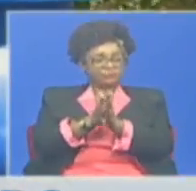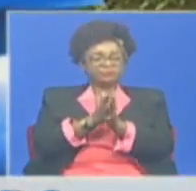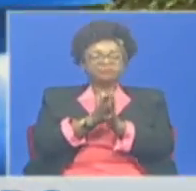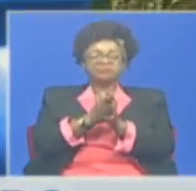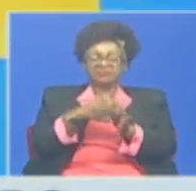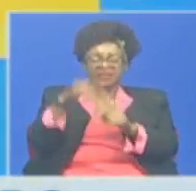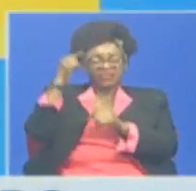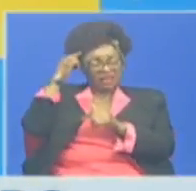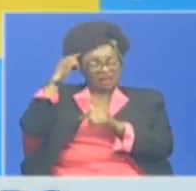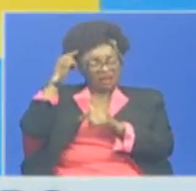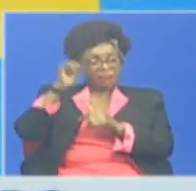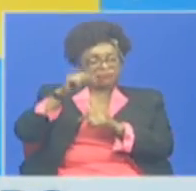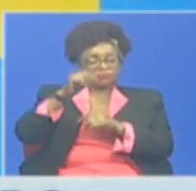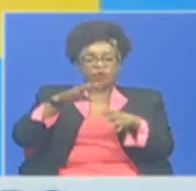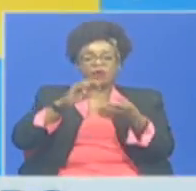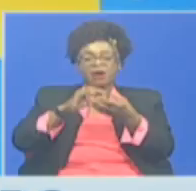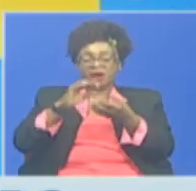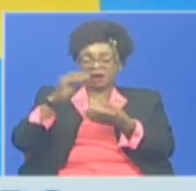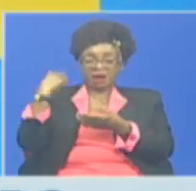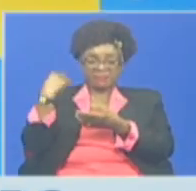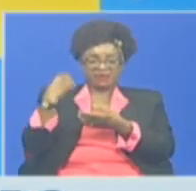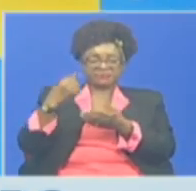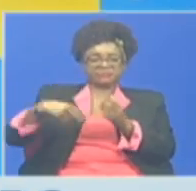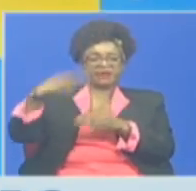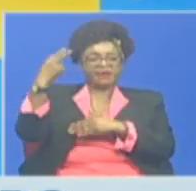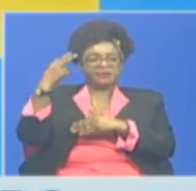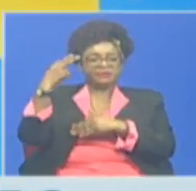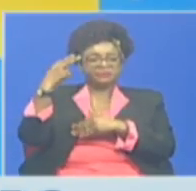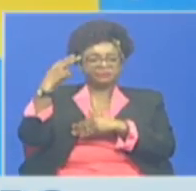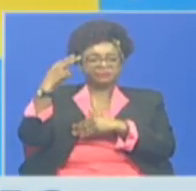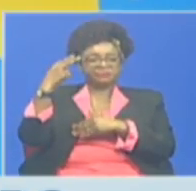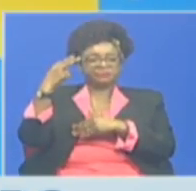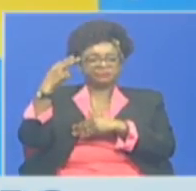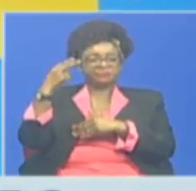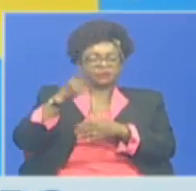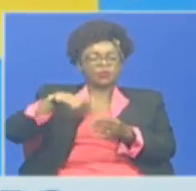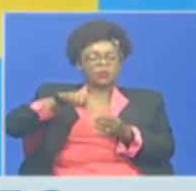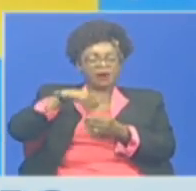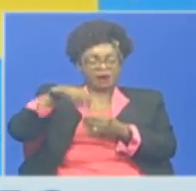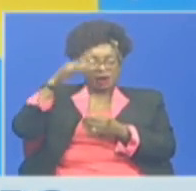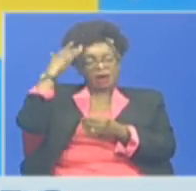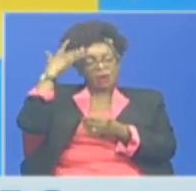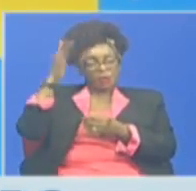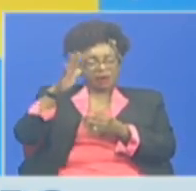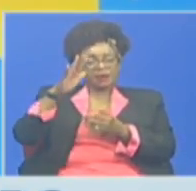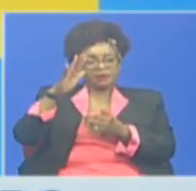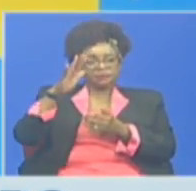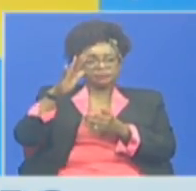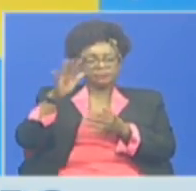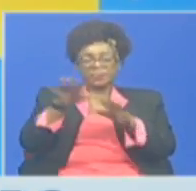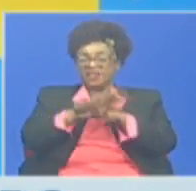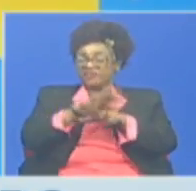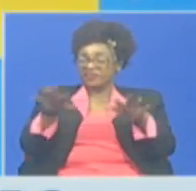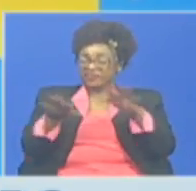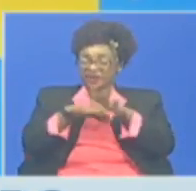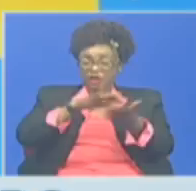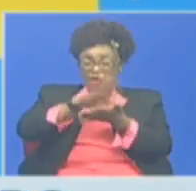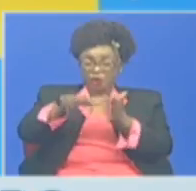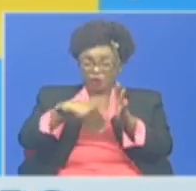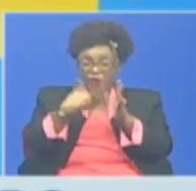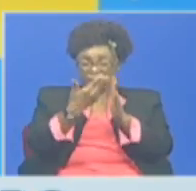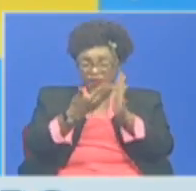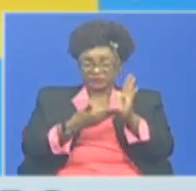up. We are aware that the game changer in all this We will be mass